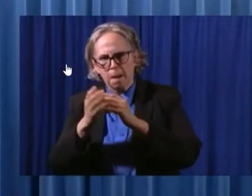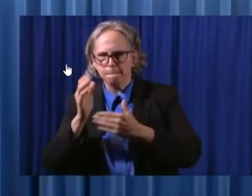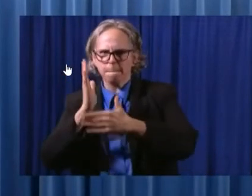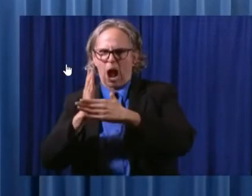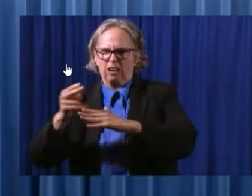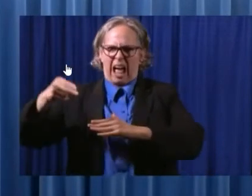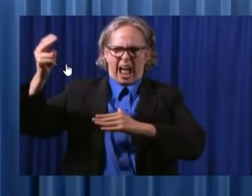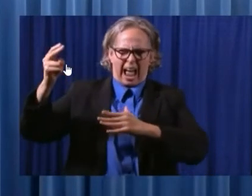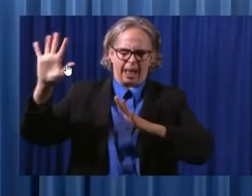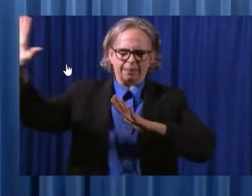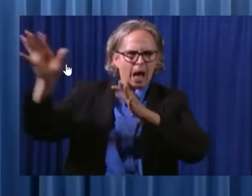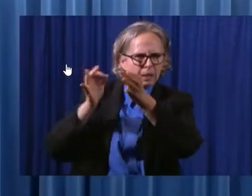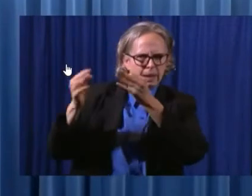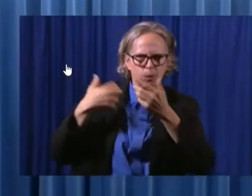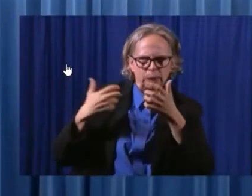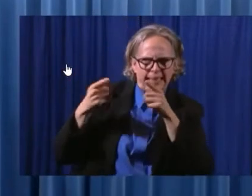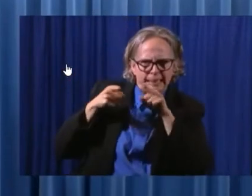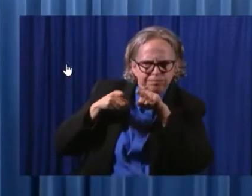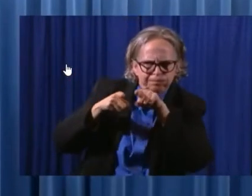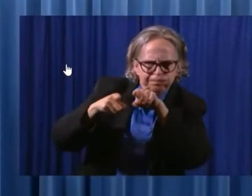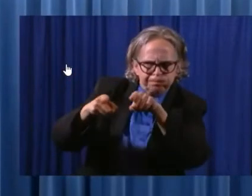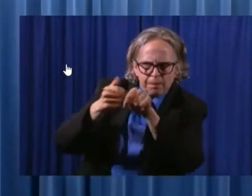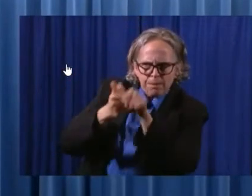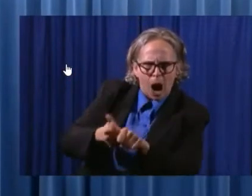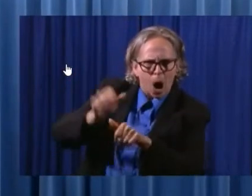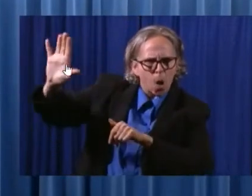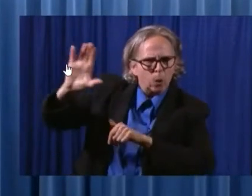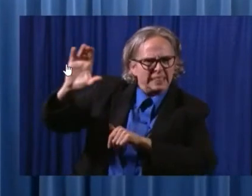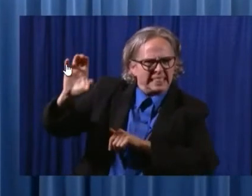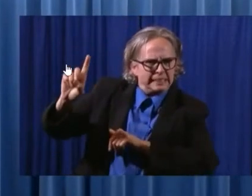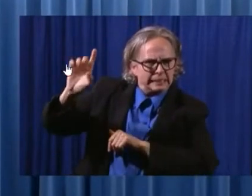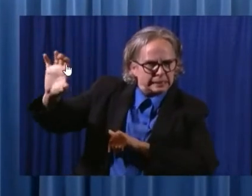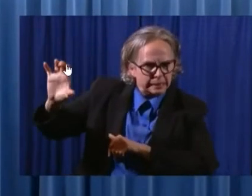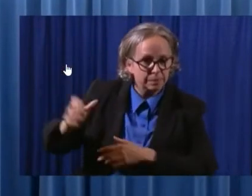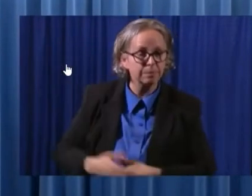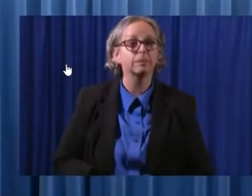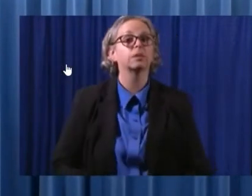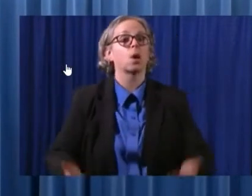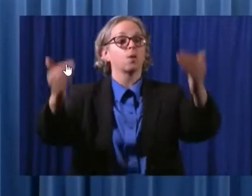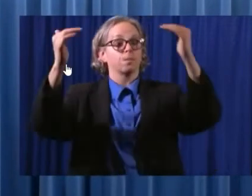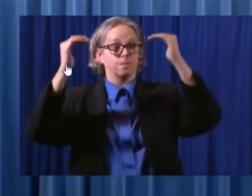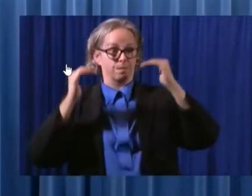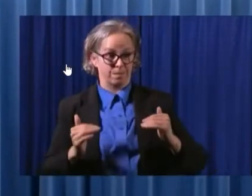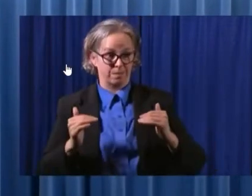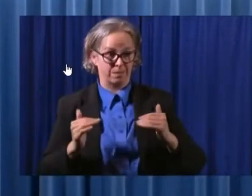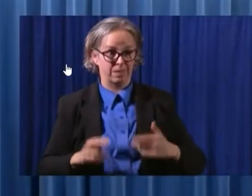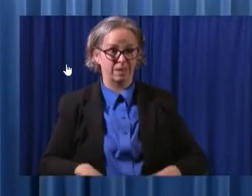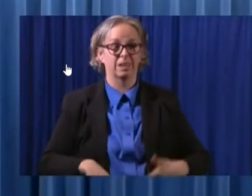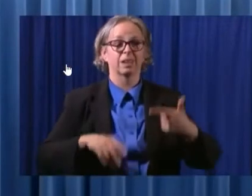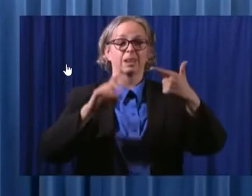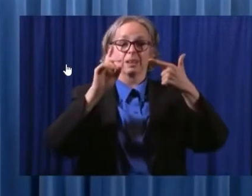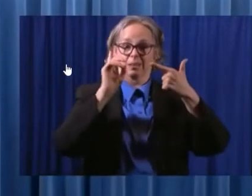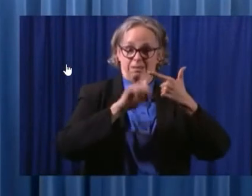2, we look at the sustained increase in new cases. If the number of new cases in a county continually increases for a series